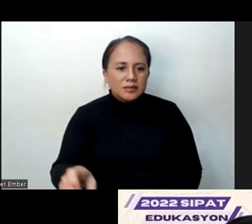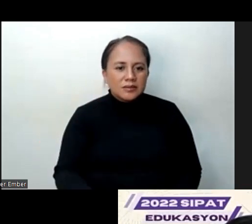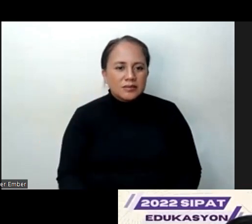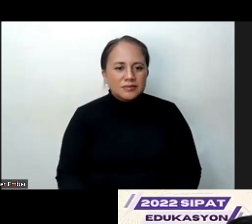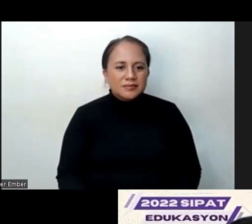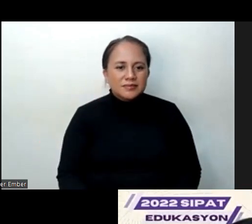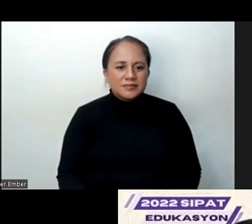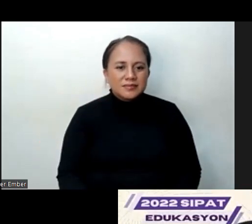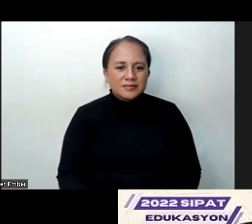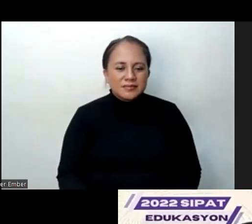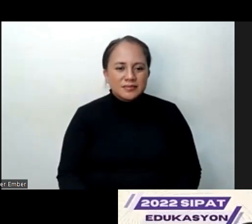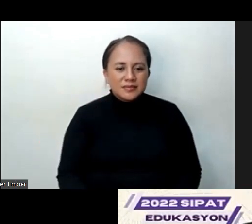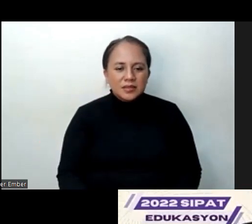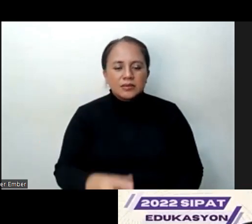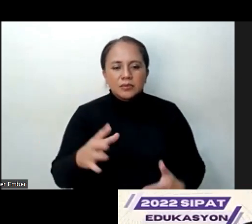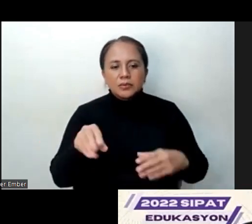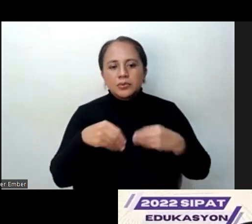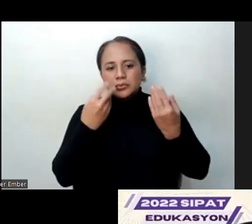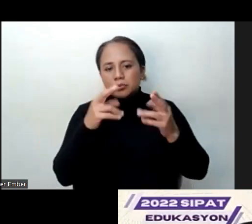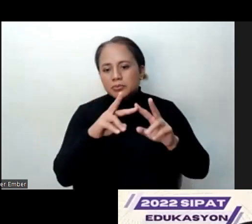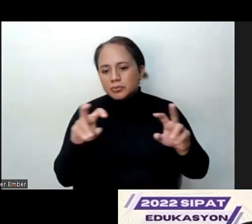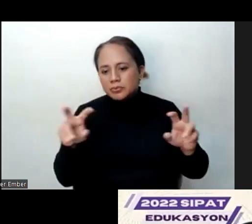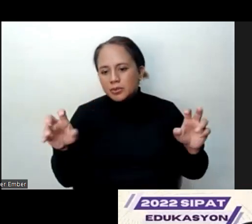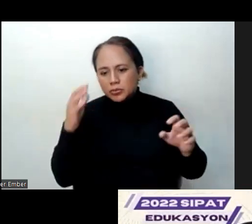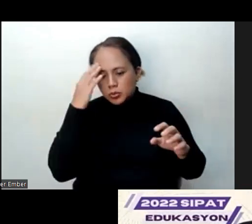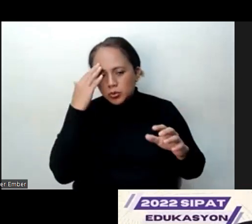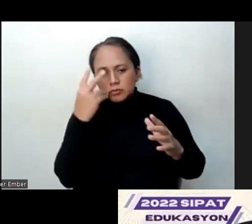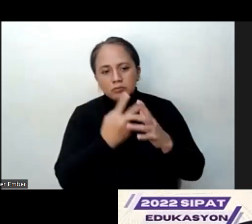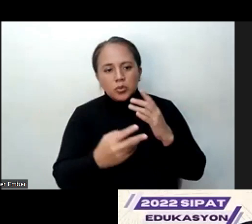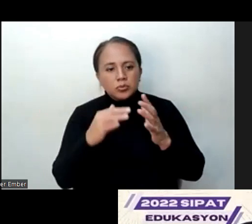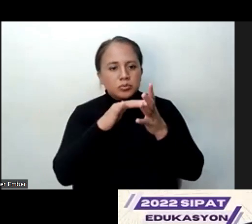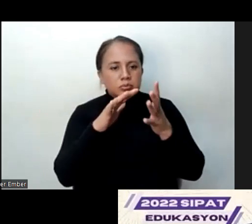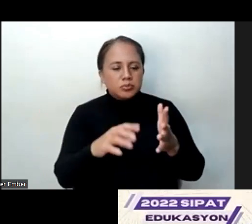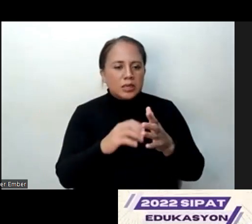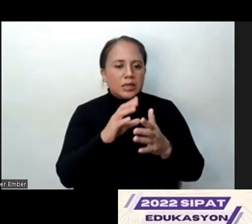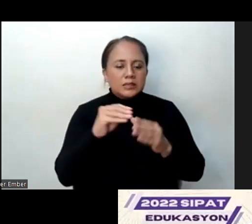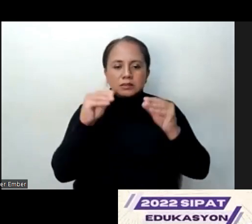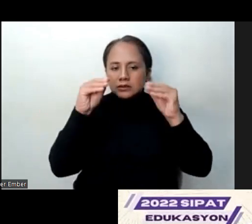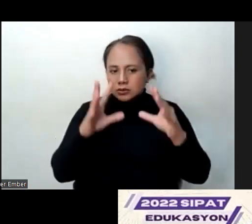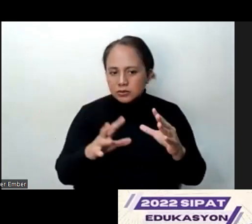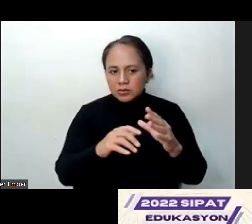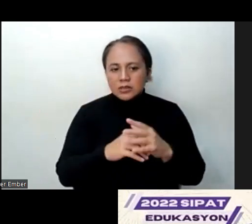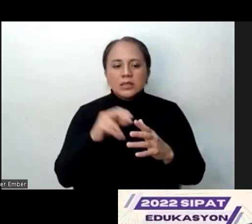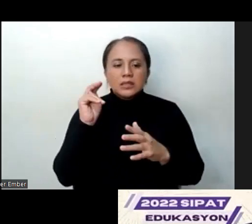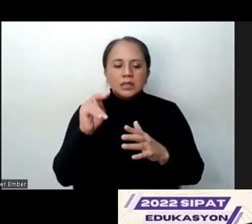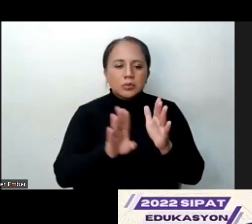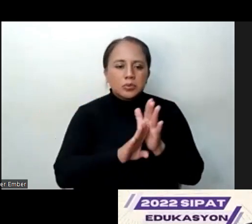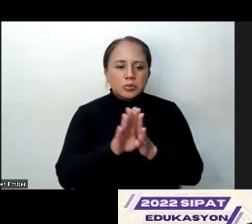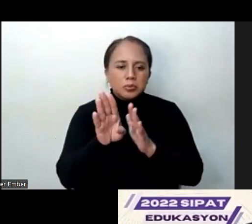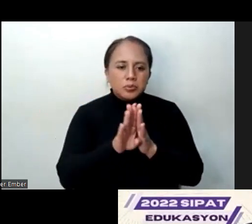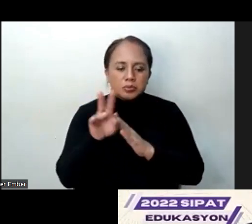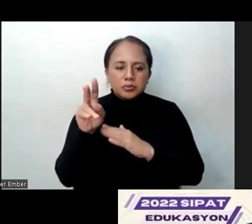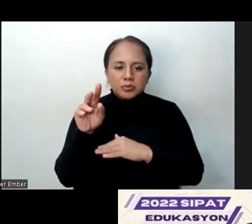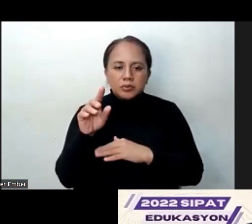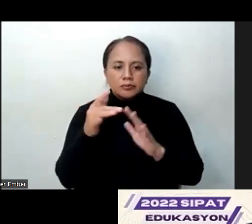kayo. Given your research and knowing that both students and teachers need to develop their